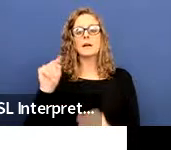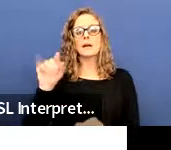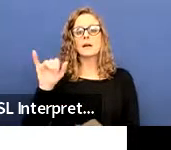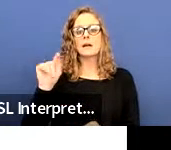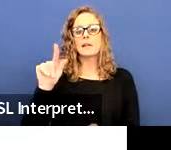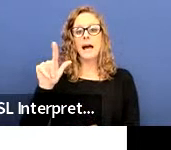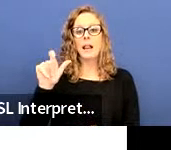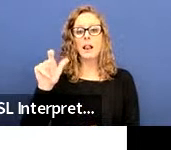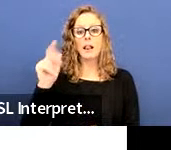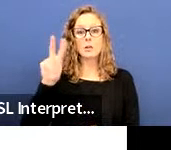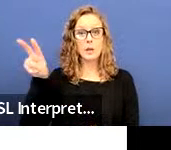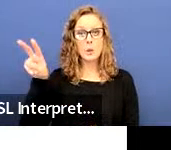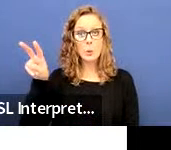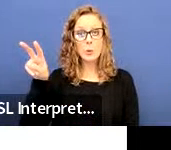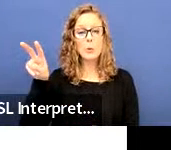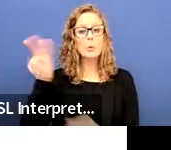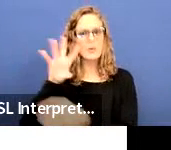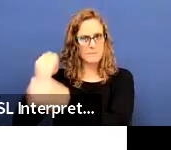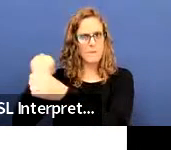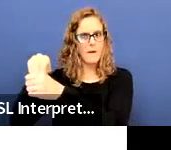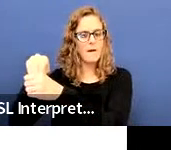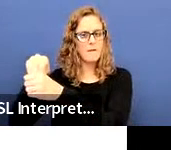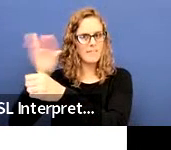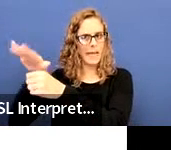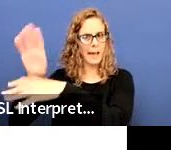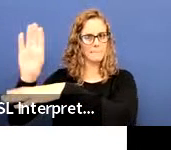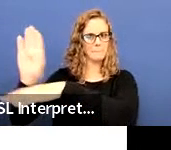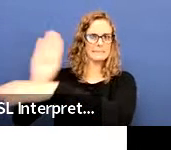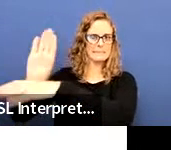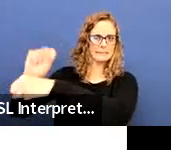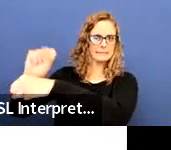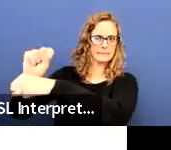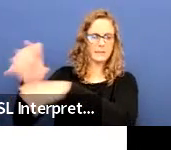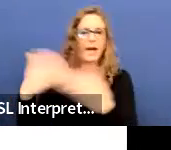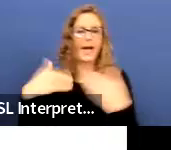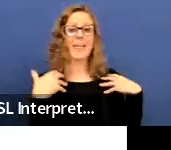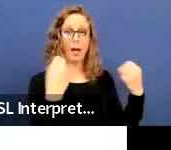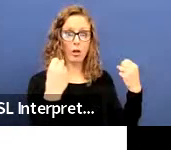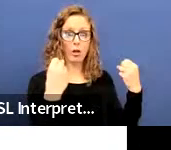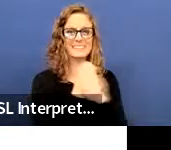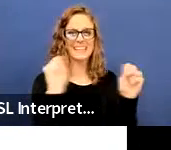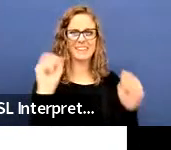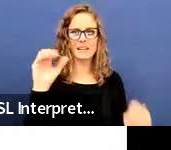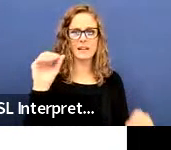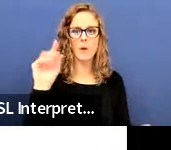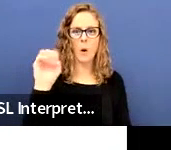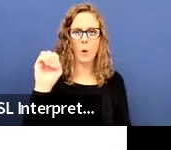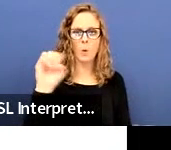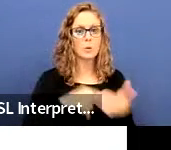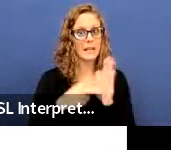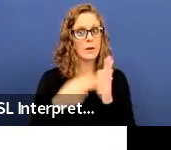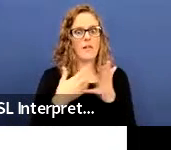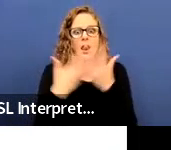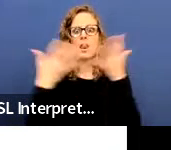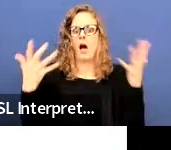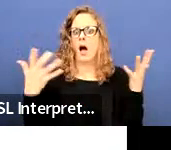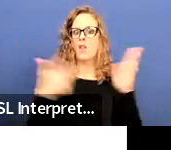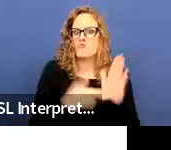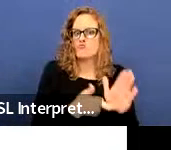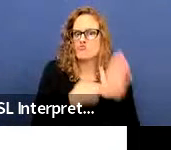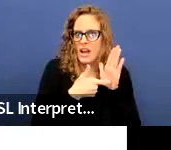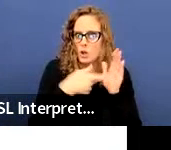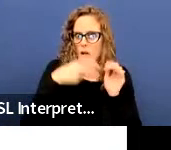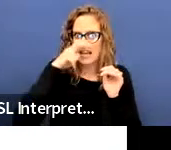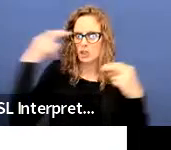22 and in the Health and Safety Code. So we have a lot of regulations that